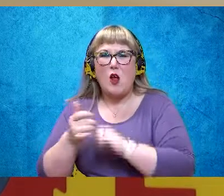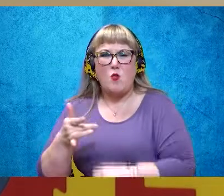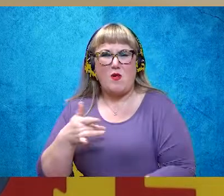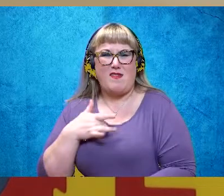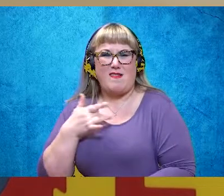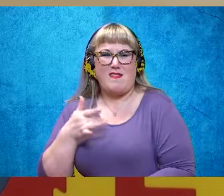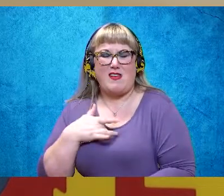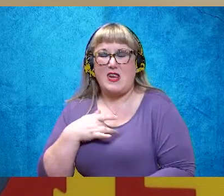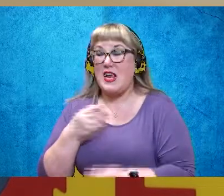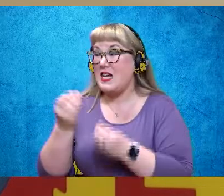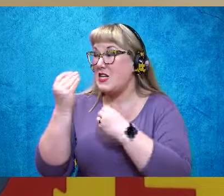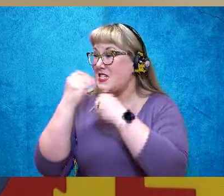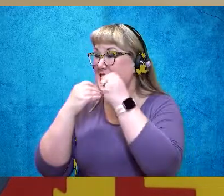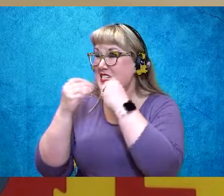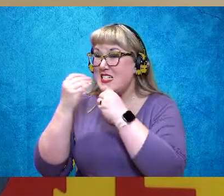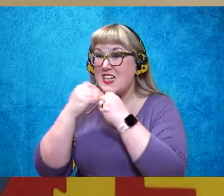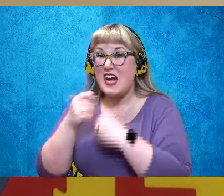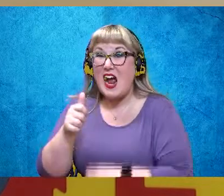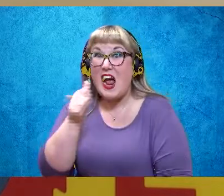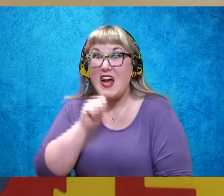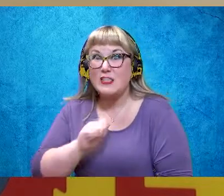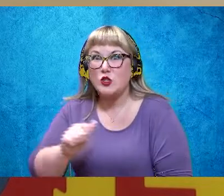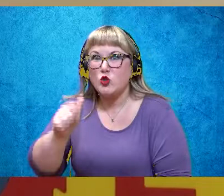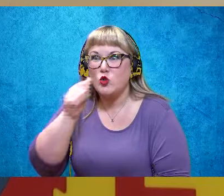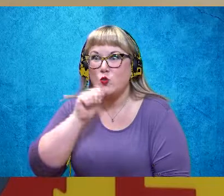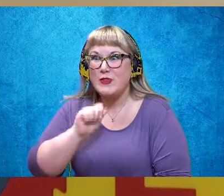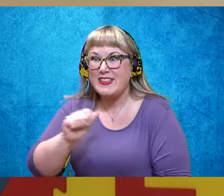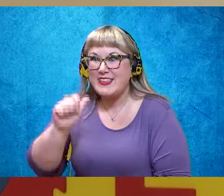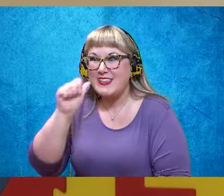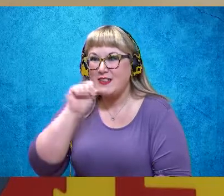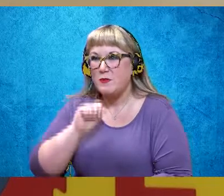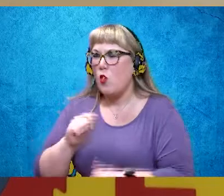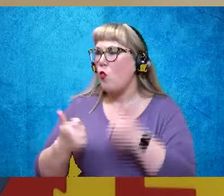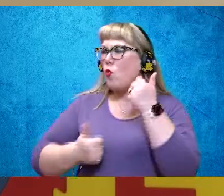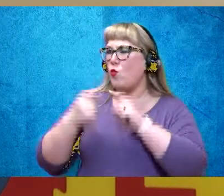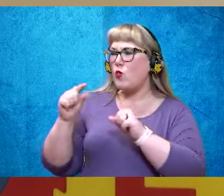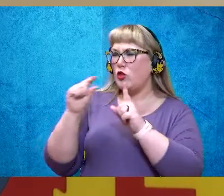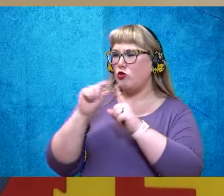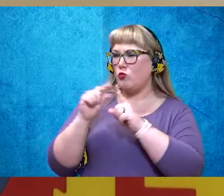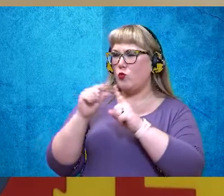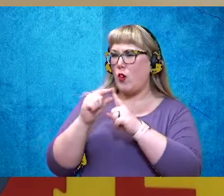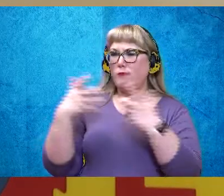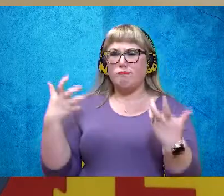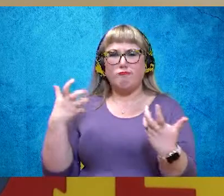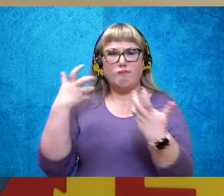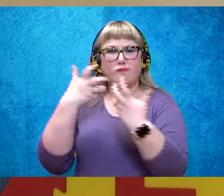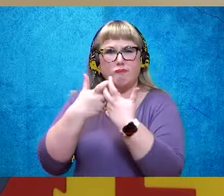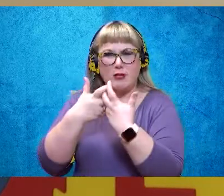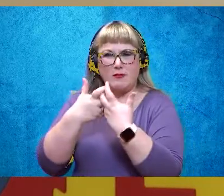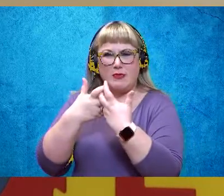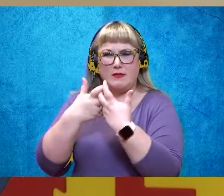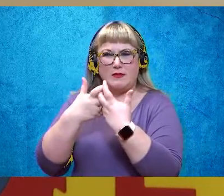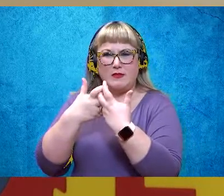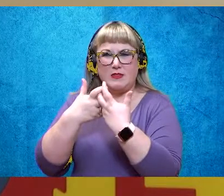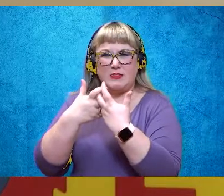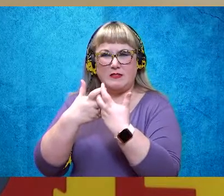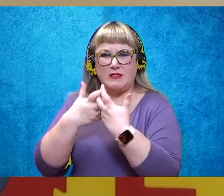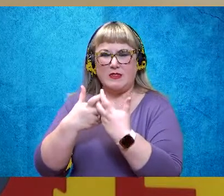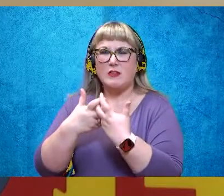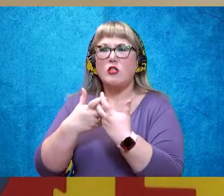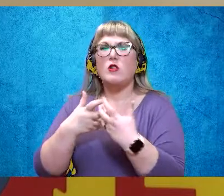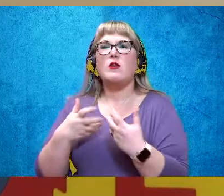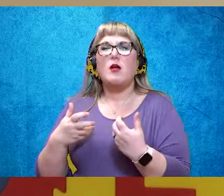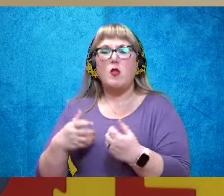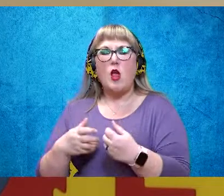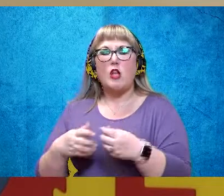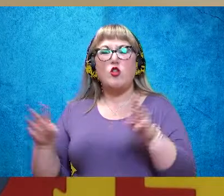I'm eating ice cream? Which one of these words is kind of describing the weather in the